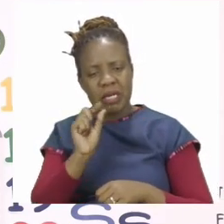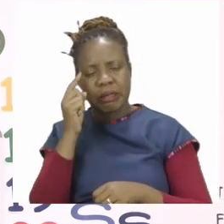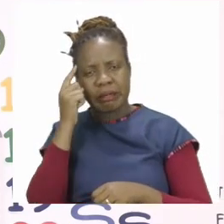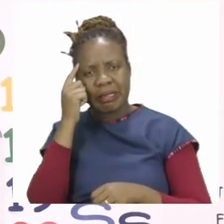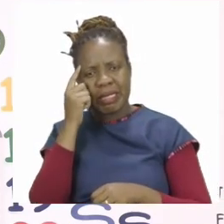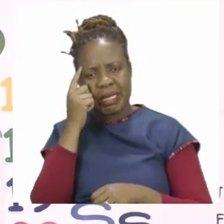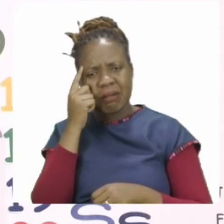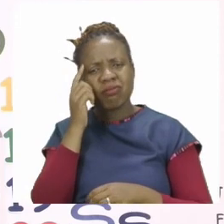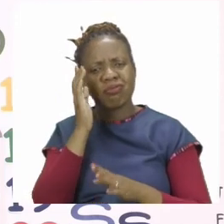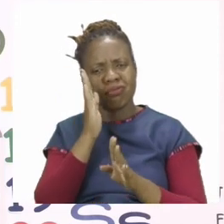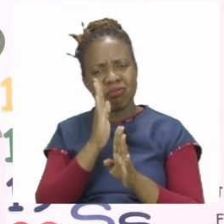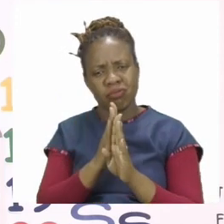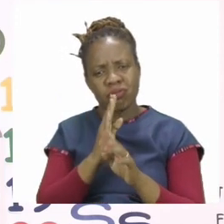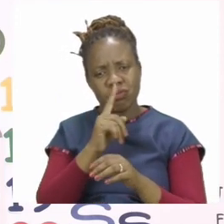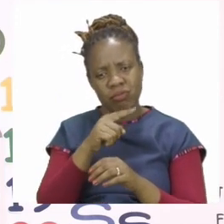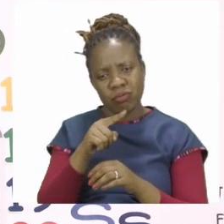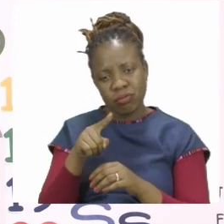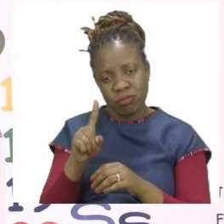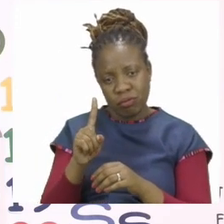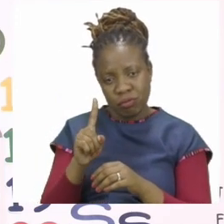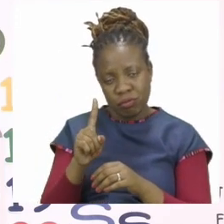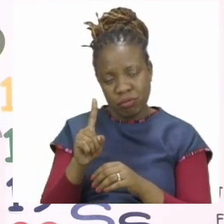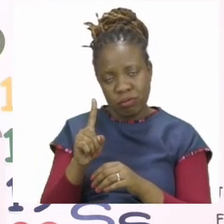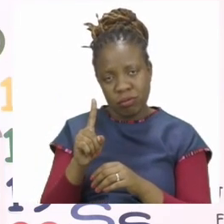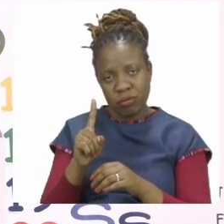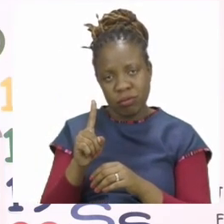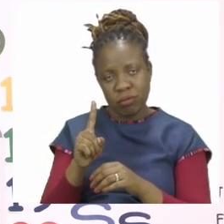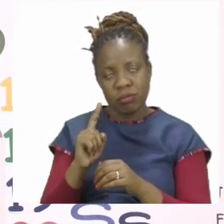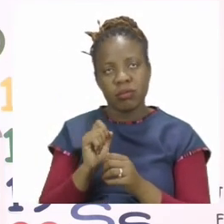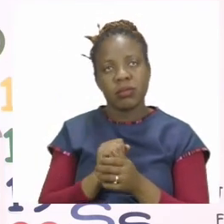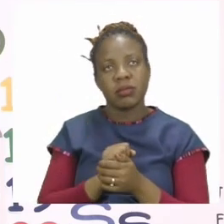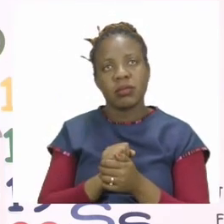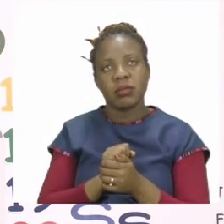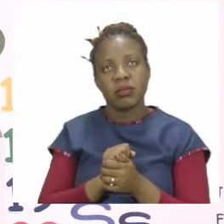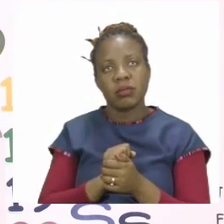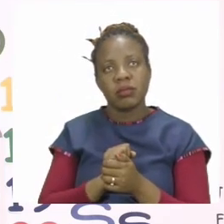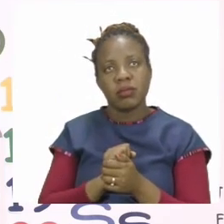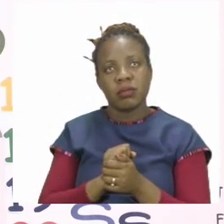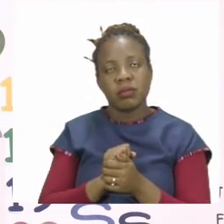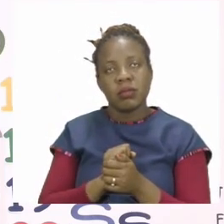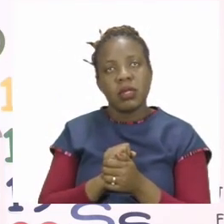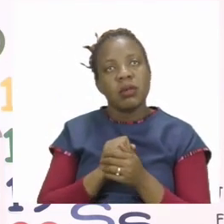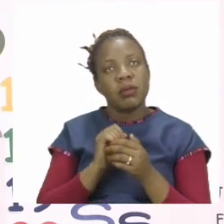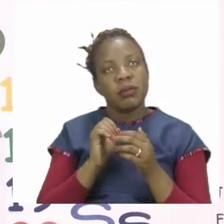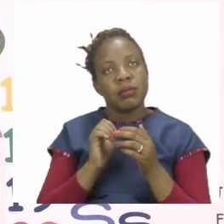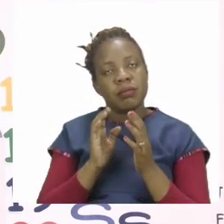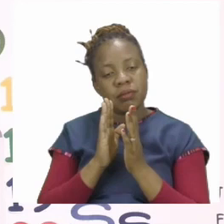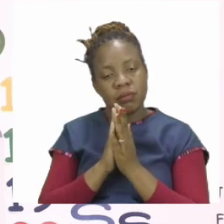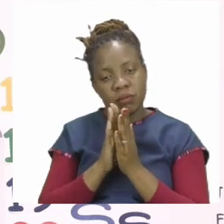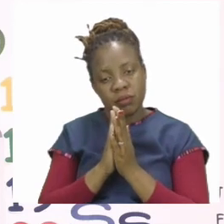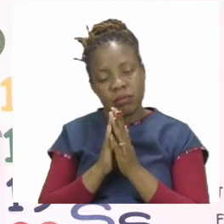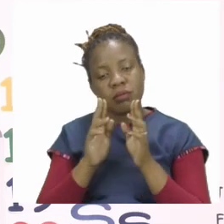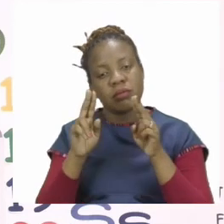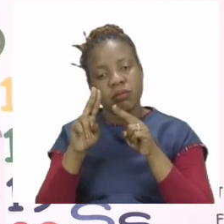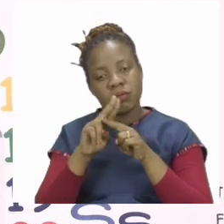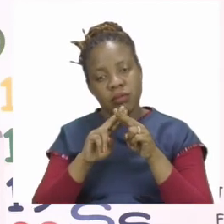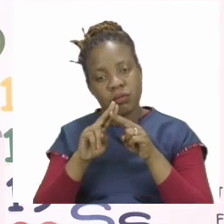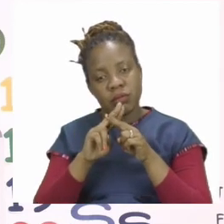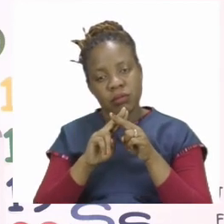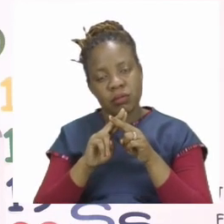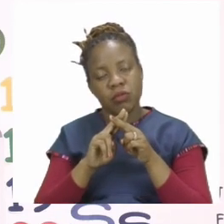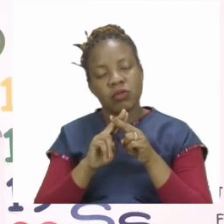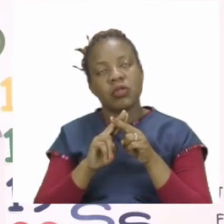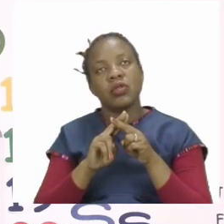sense to you, and make sure that you use the words in your